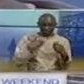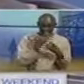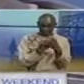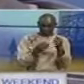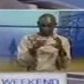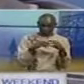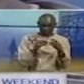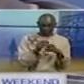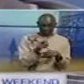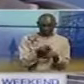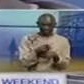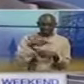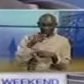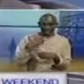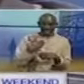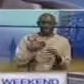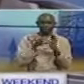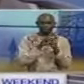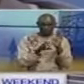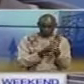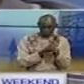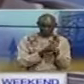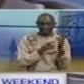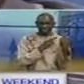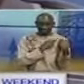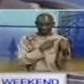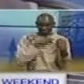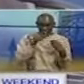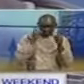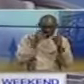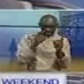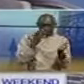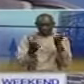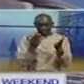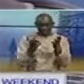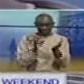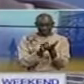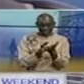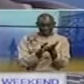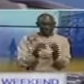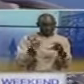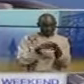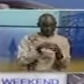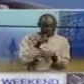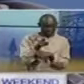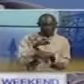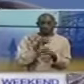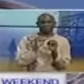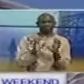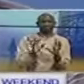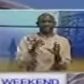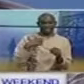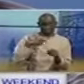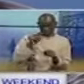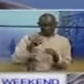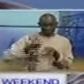formed, also had a constitutional discretion to decide whether to suspend the JSC members or not,